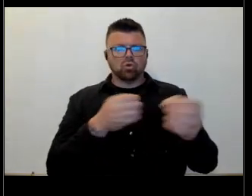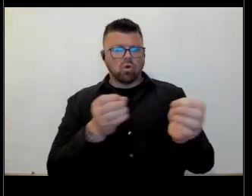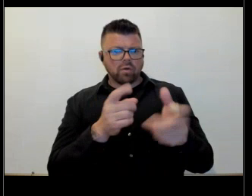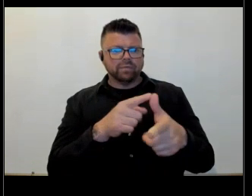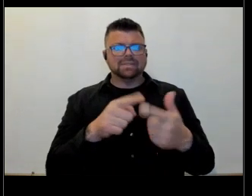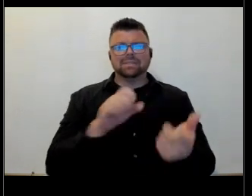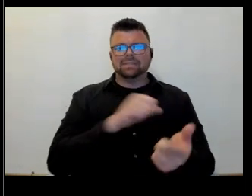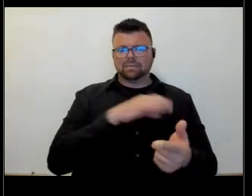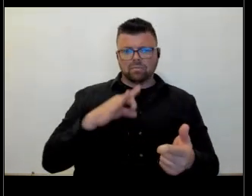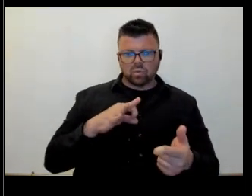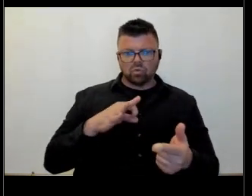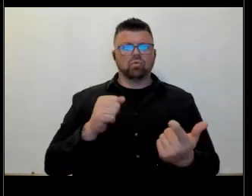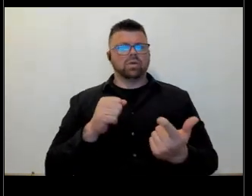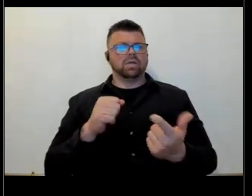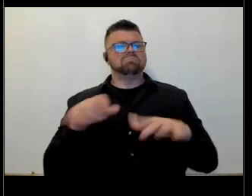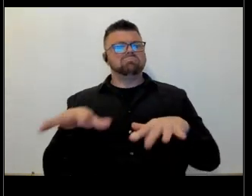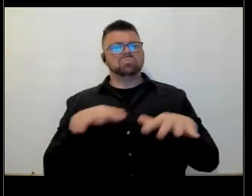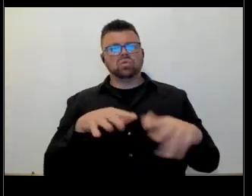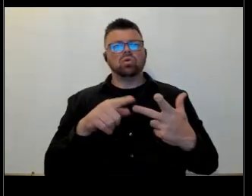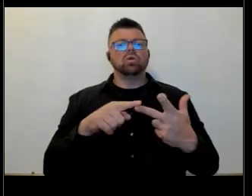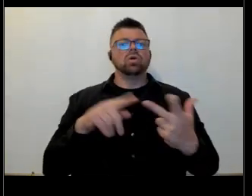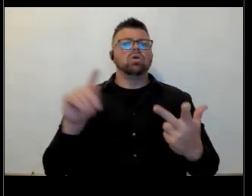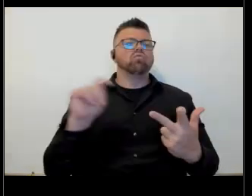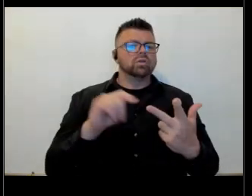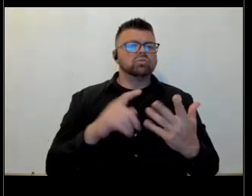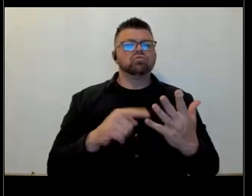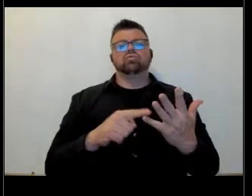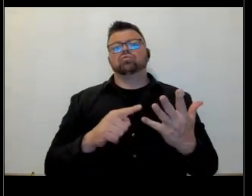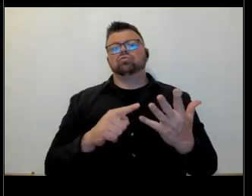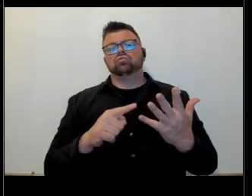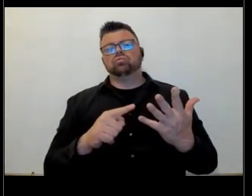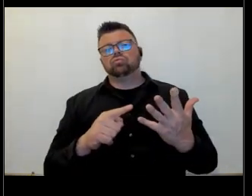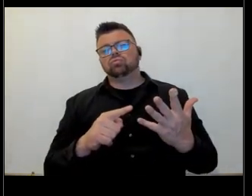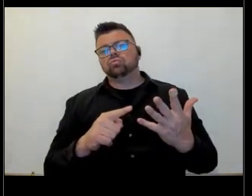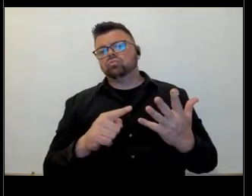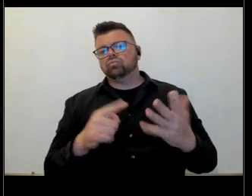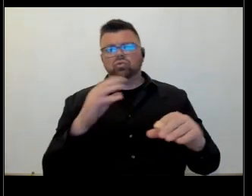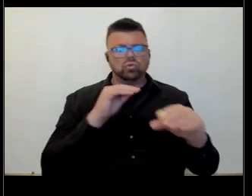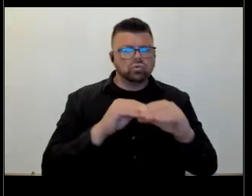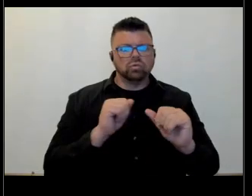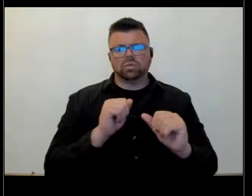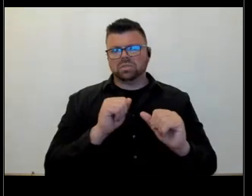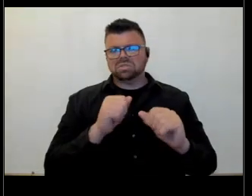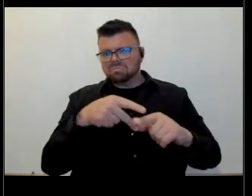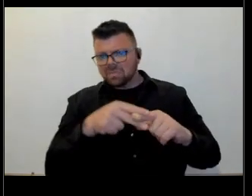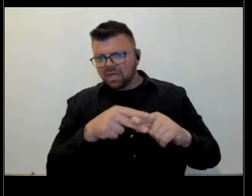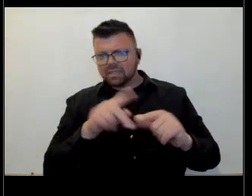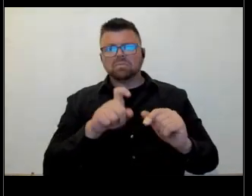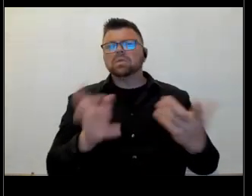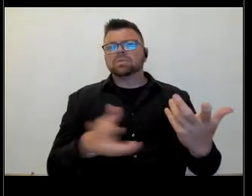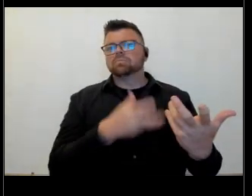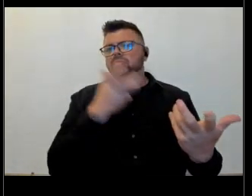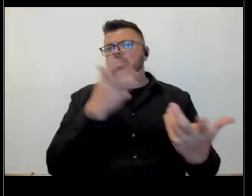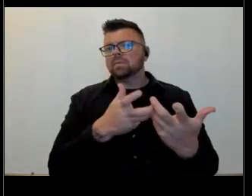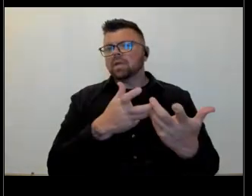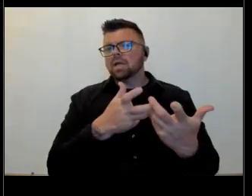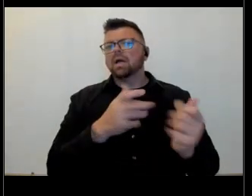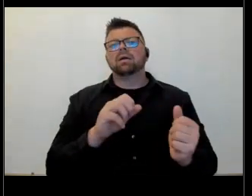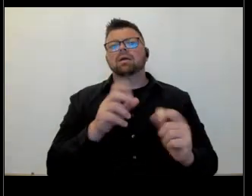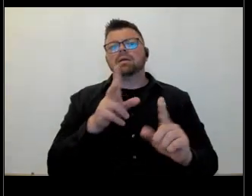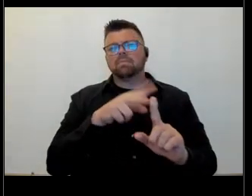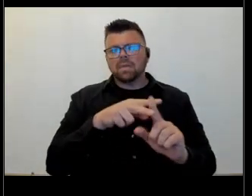storage, and maintenance areas are also considered common use areas, and they must comply with the Act. The portions